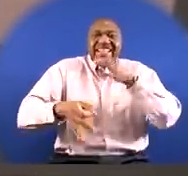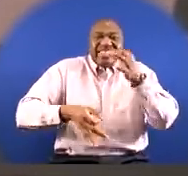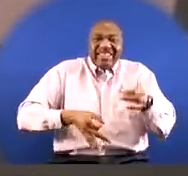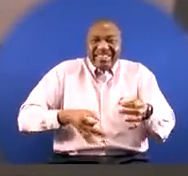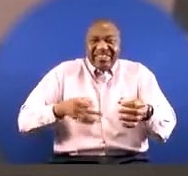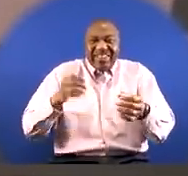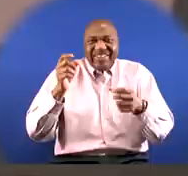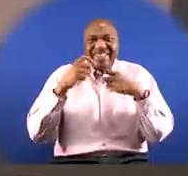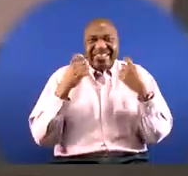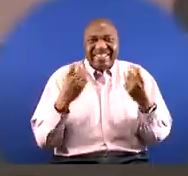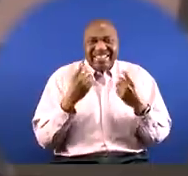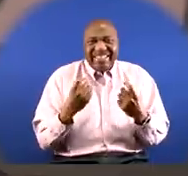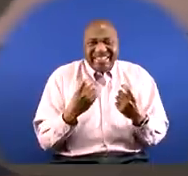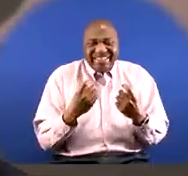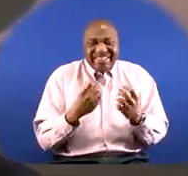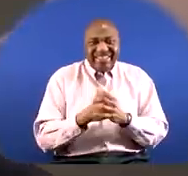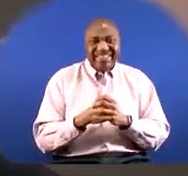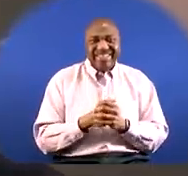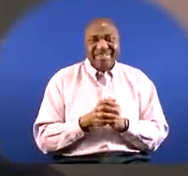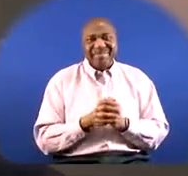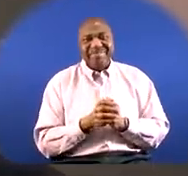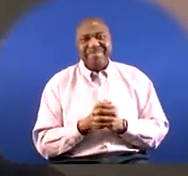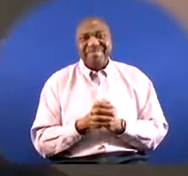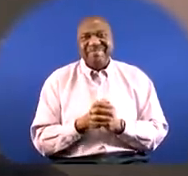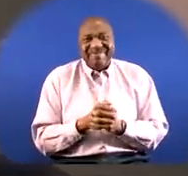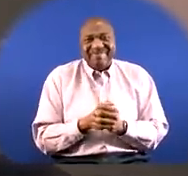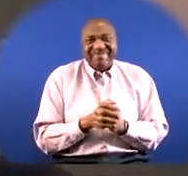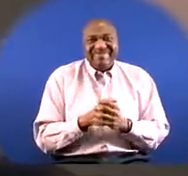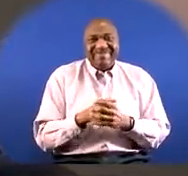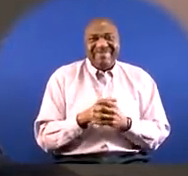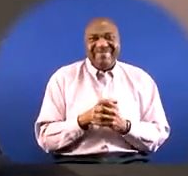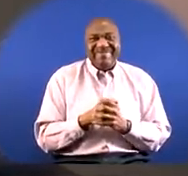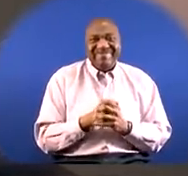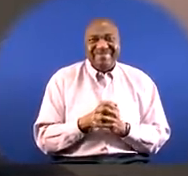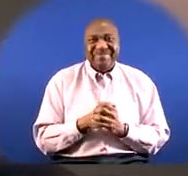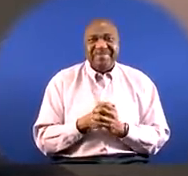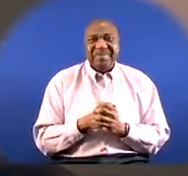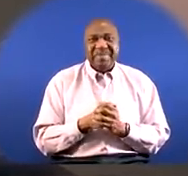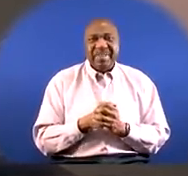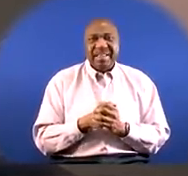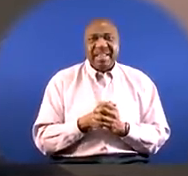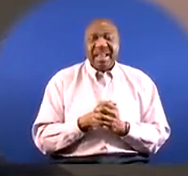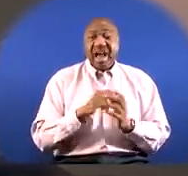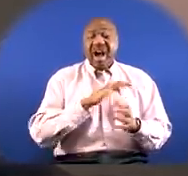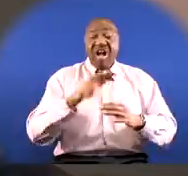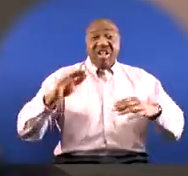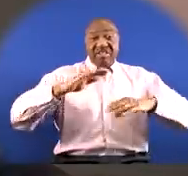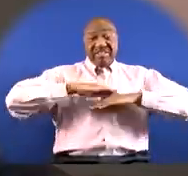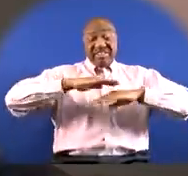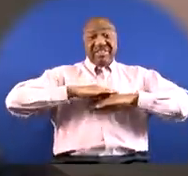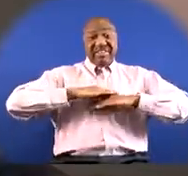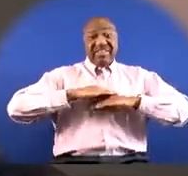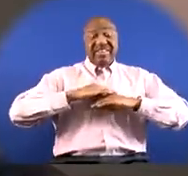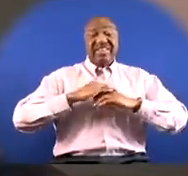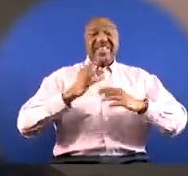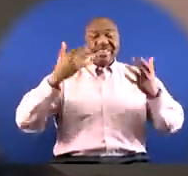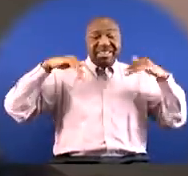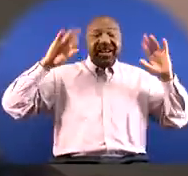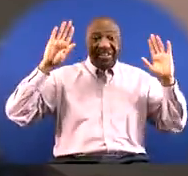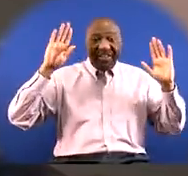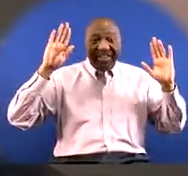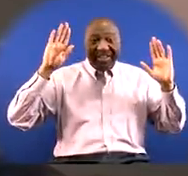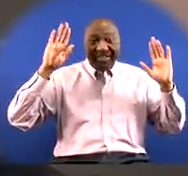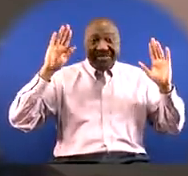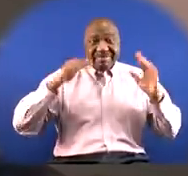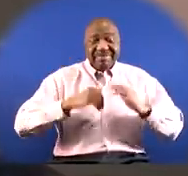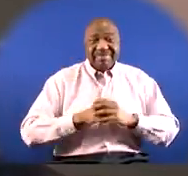the propitiation for our sin. The all-sufficient sacrifice. The one who